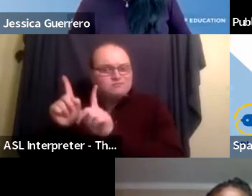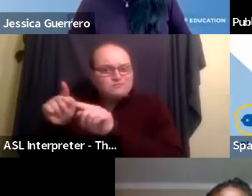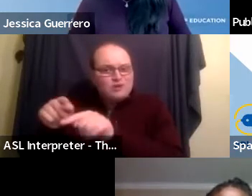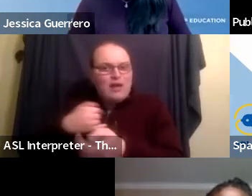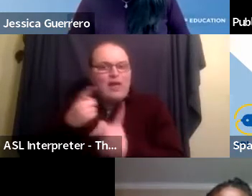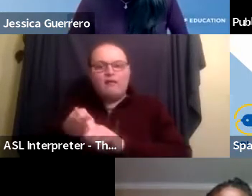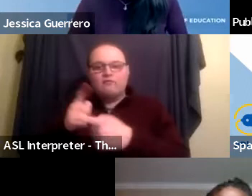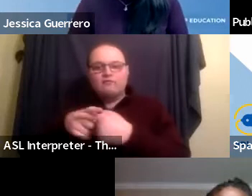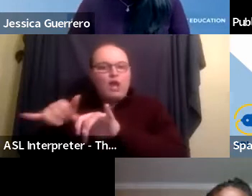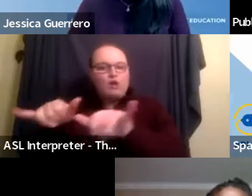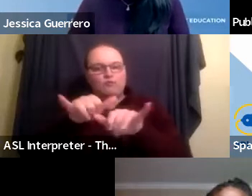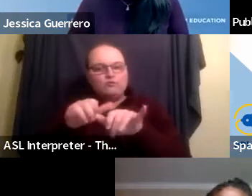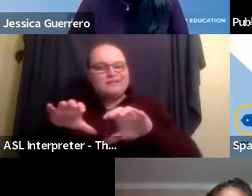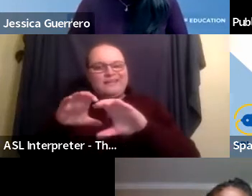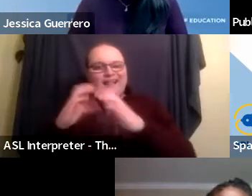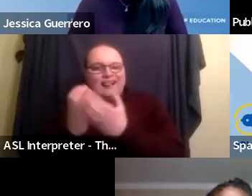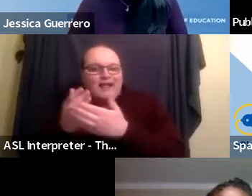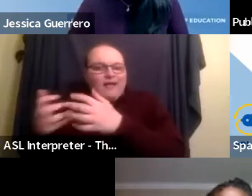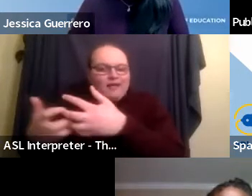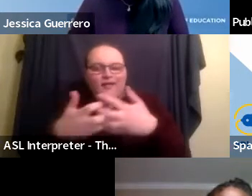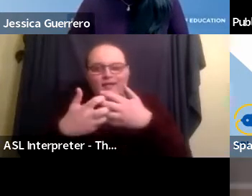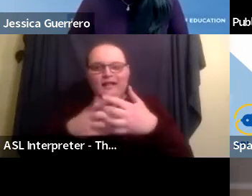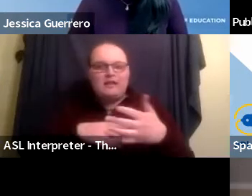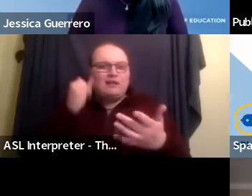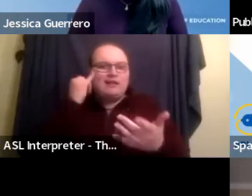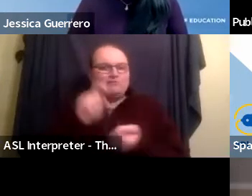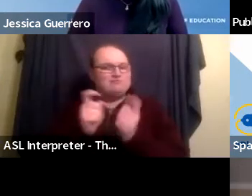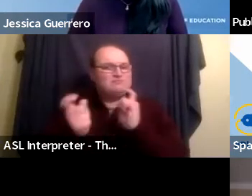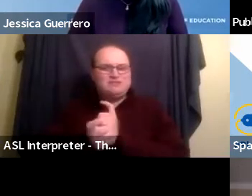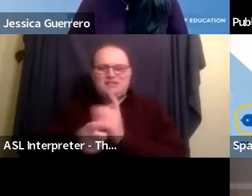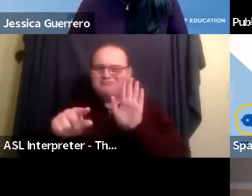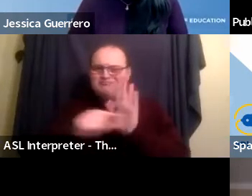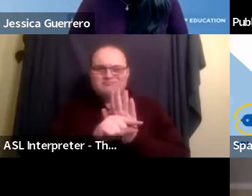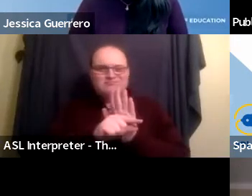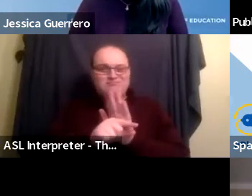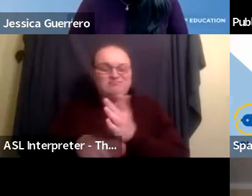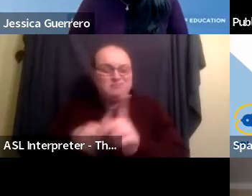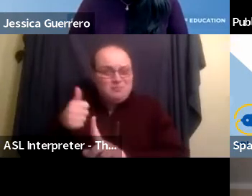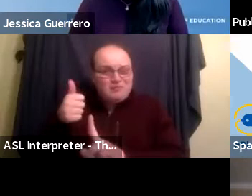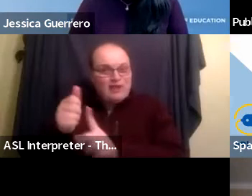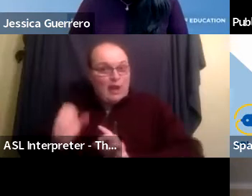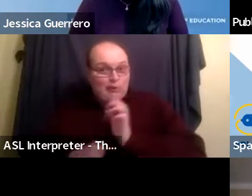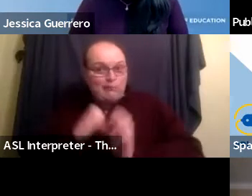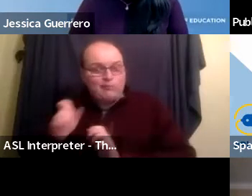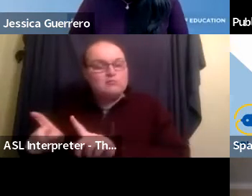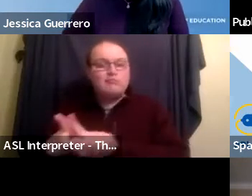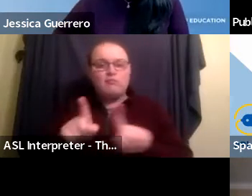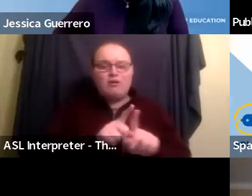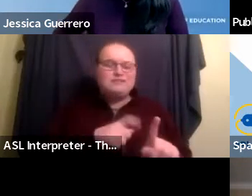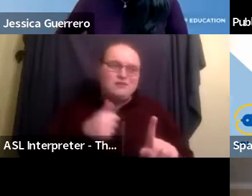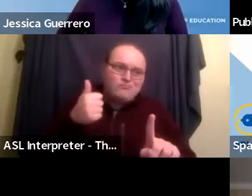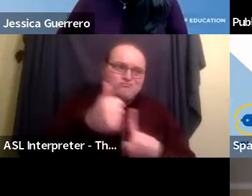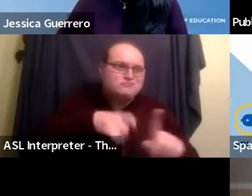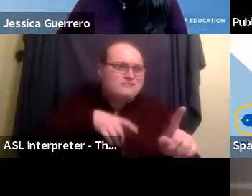their classmates. And I feel that this change would not only affect them emotionally, but would also deteriorate